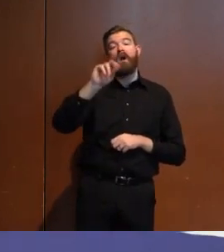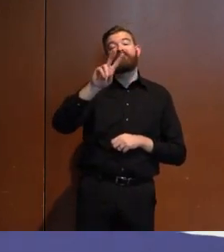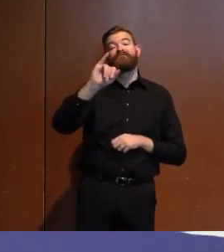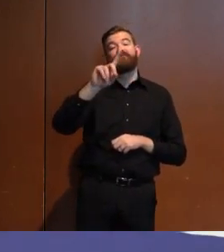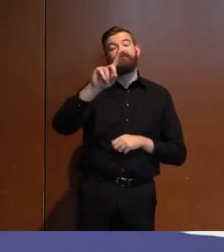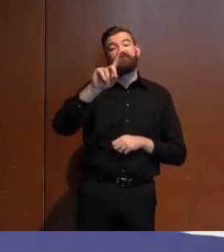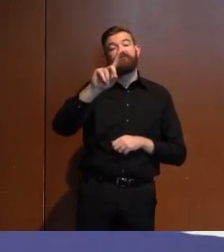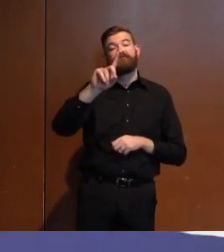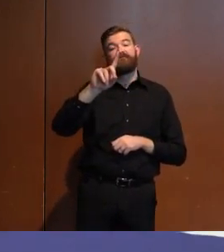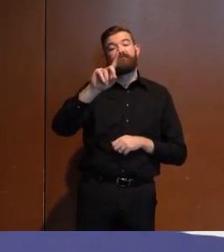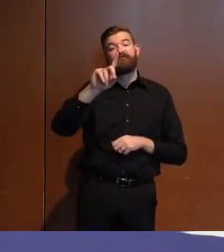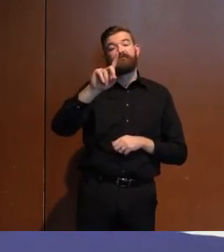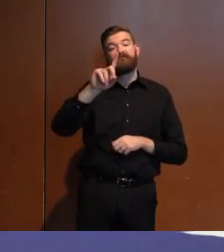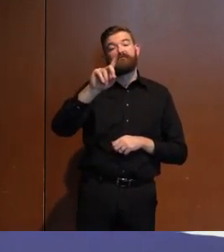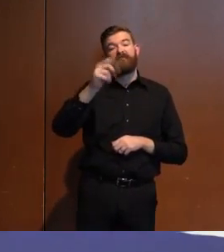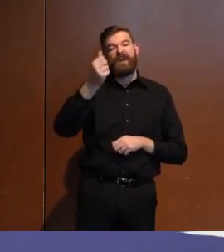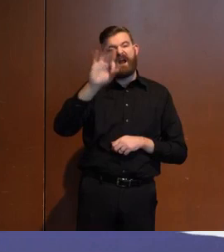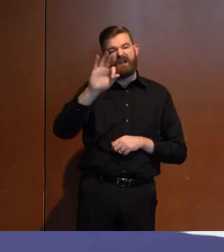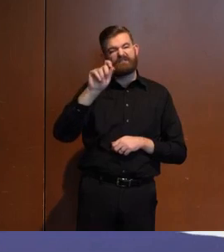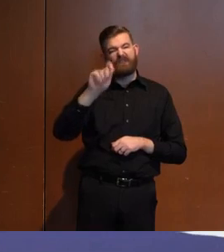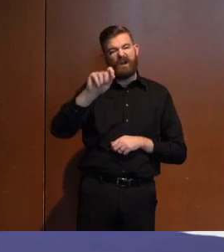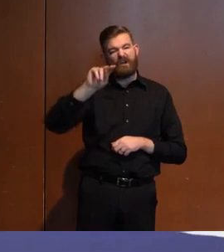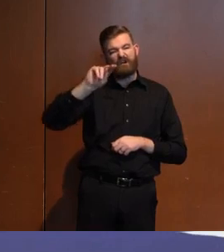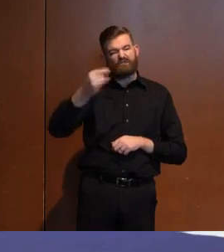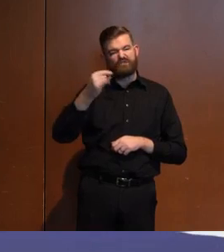covid19.nj.gov. Would ask you to go there,